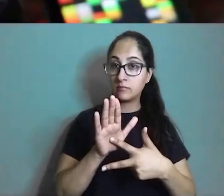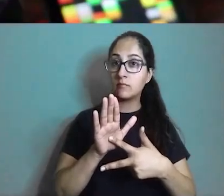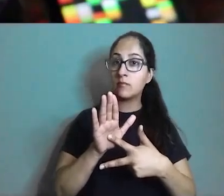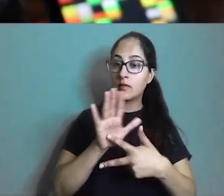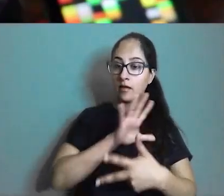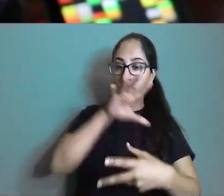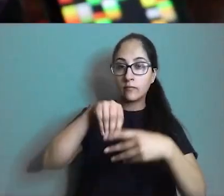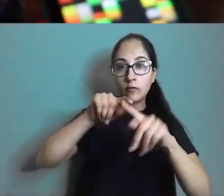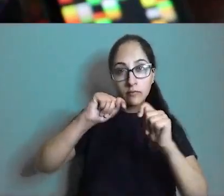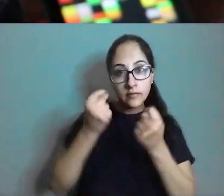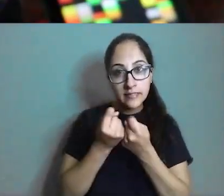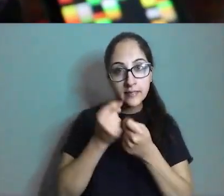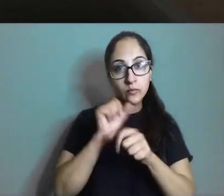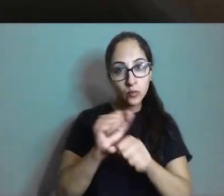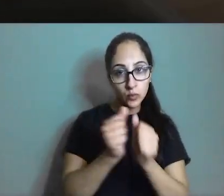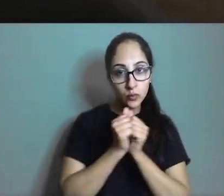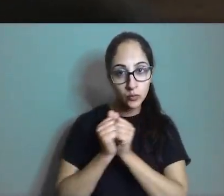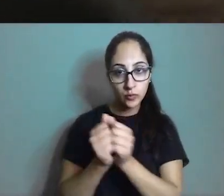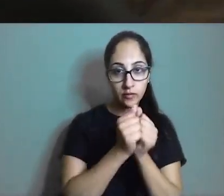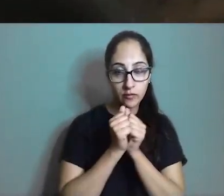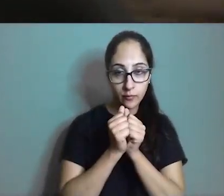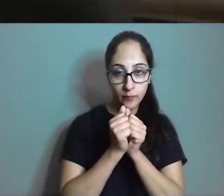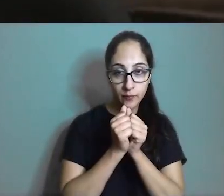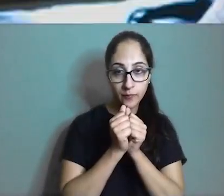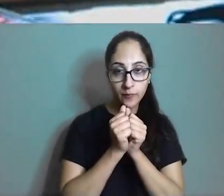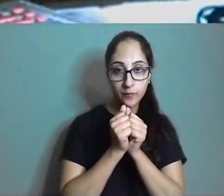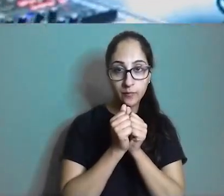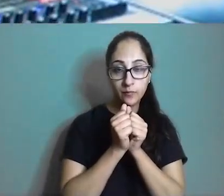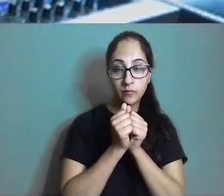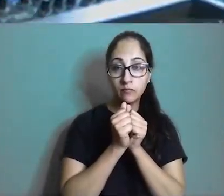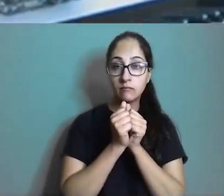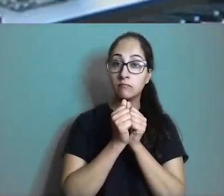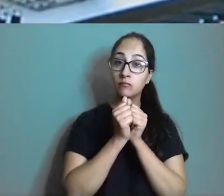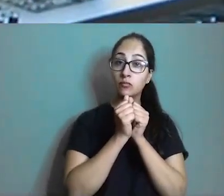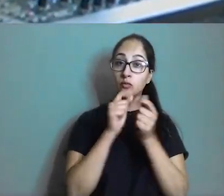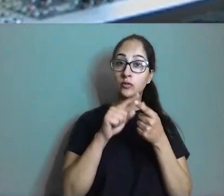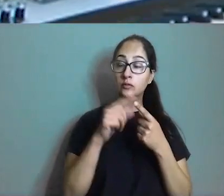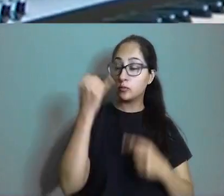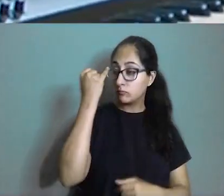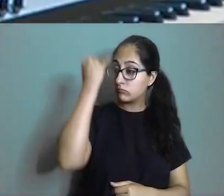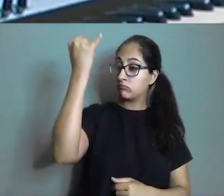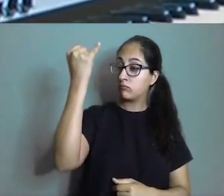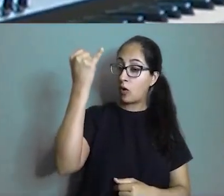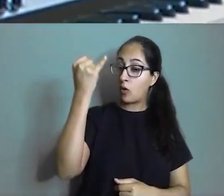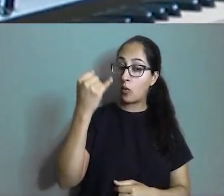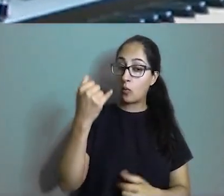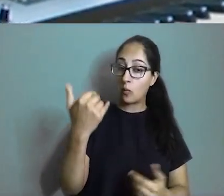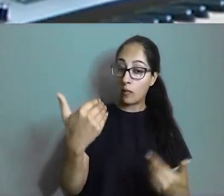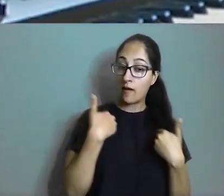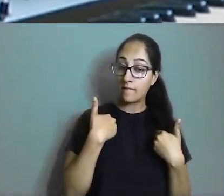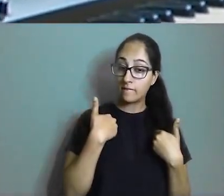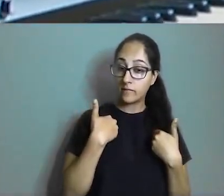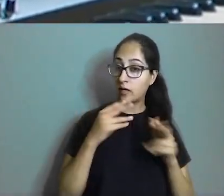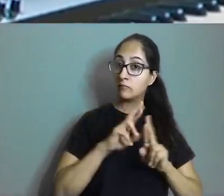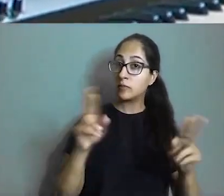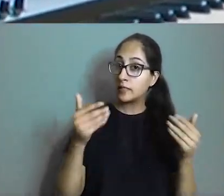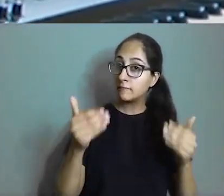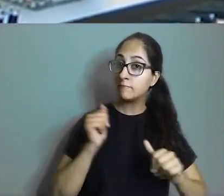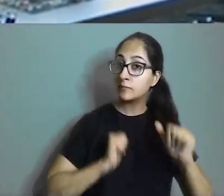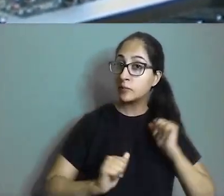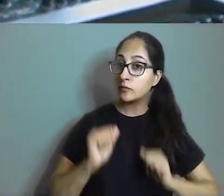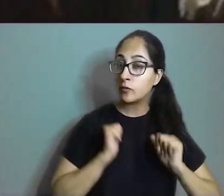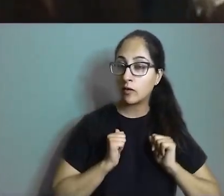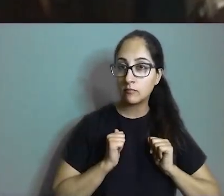you are, how talented you are, all those things, and being able to create art. That's 33%. The other 33% is being able to work in a